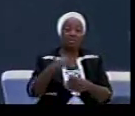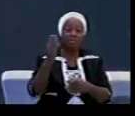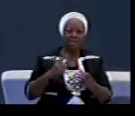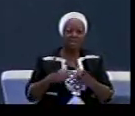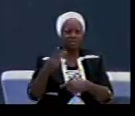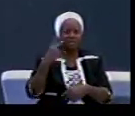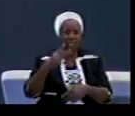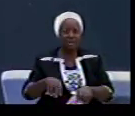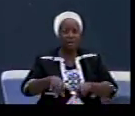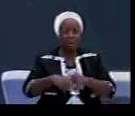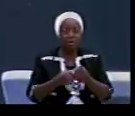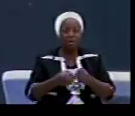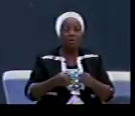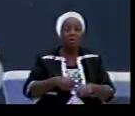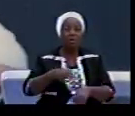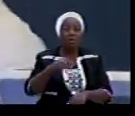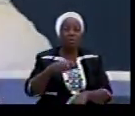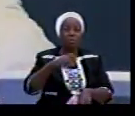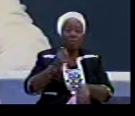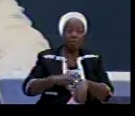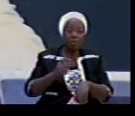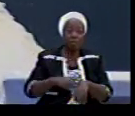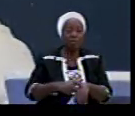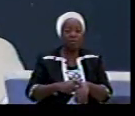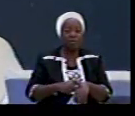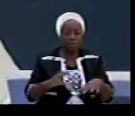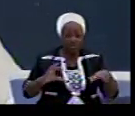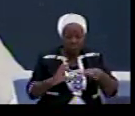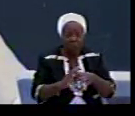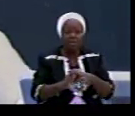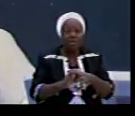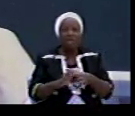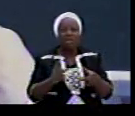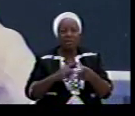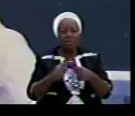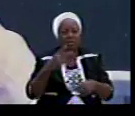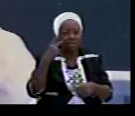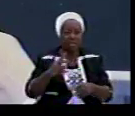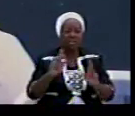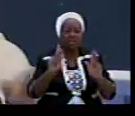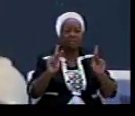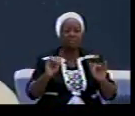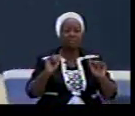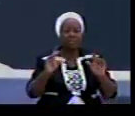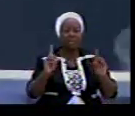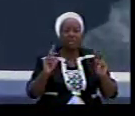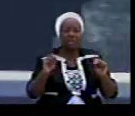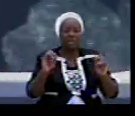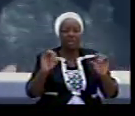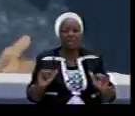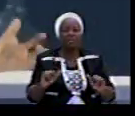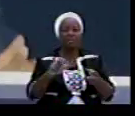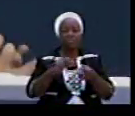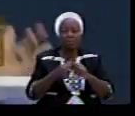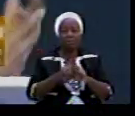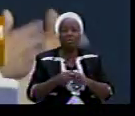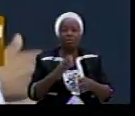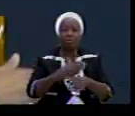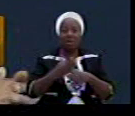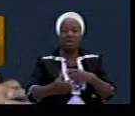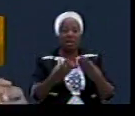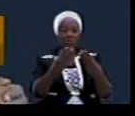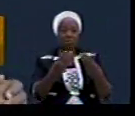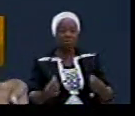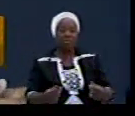mended and joined together. We're seeing kidney problems totally solved. And we're seeing even the